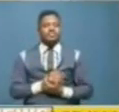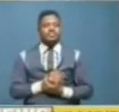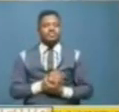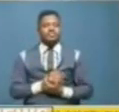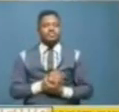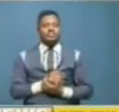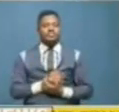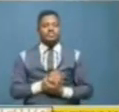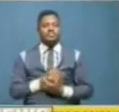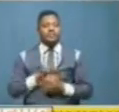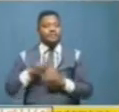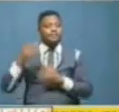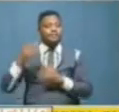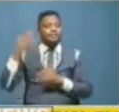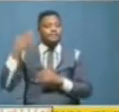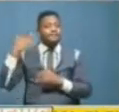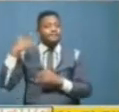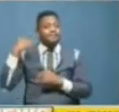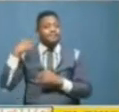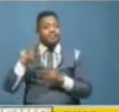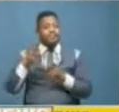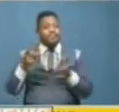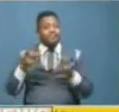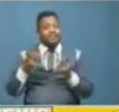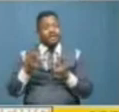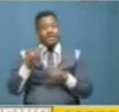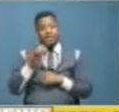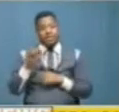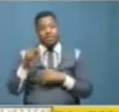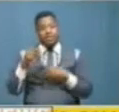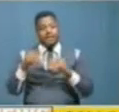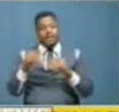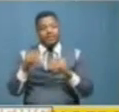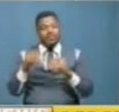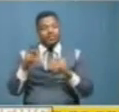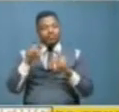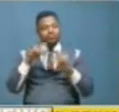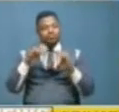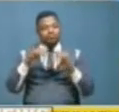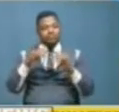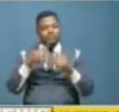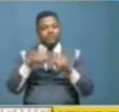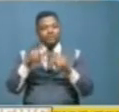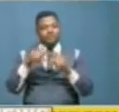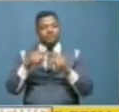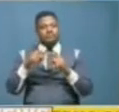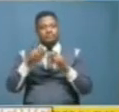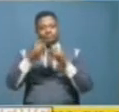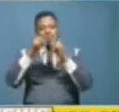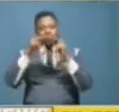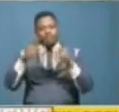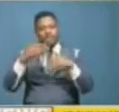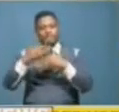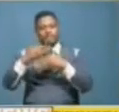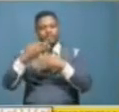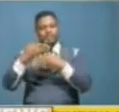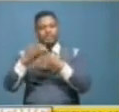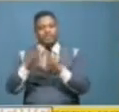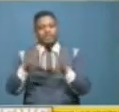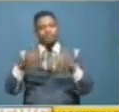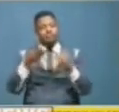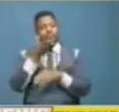In the past, the spacious Asesewa market was endowed with some concrete stalls that enhanced trading